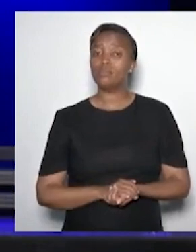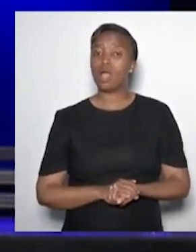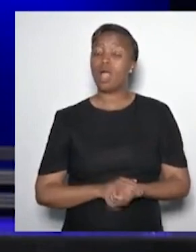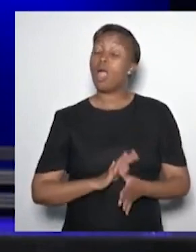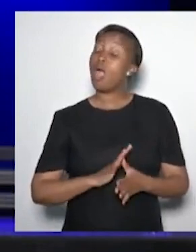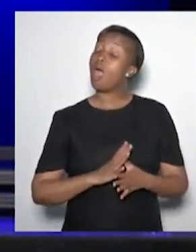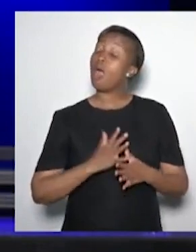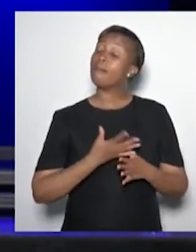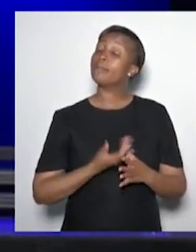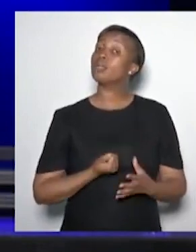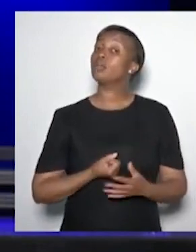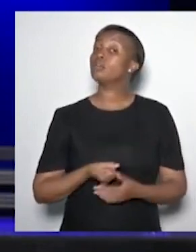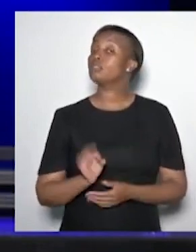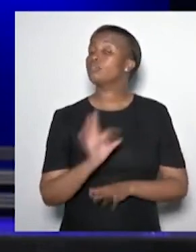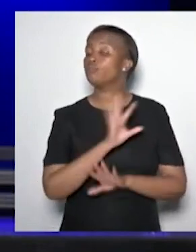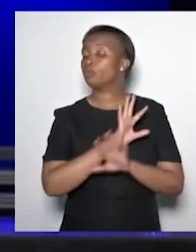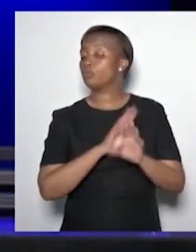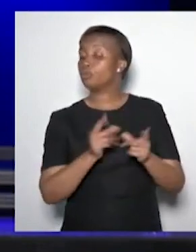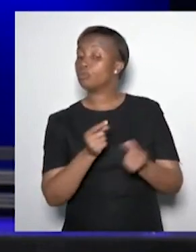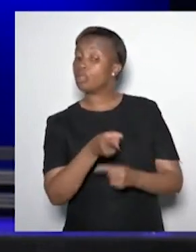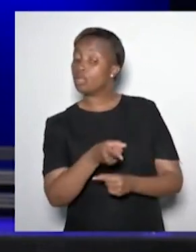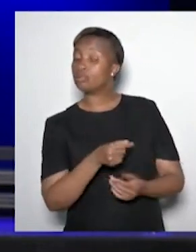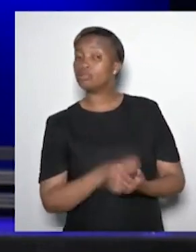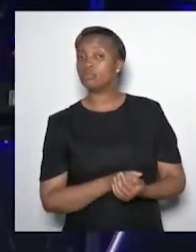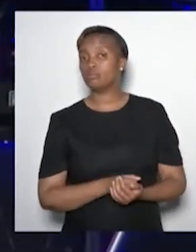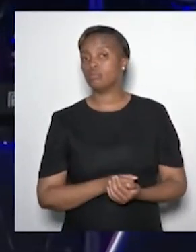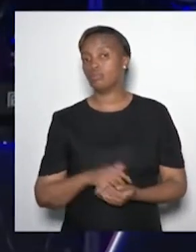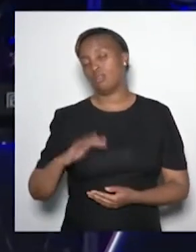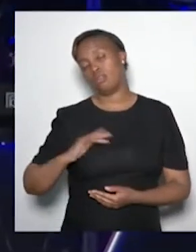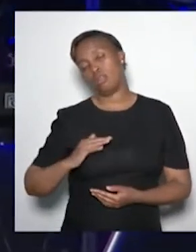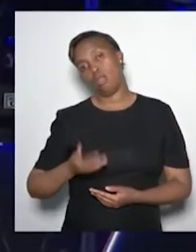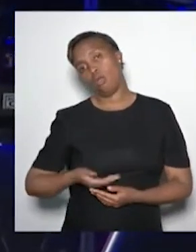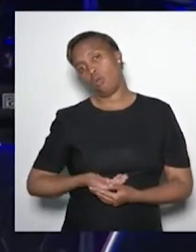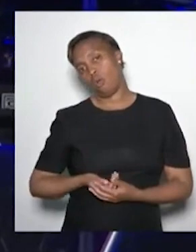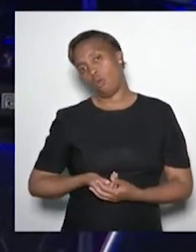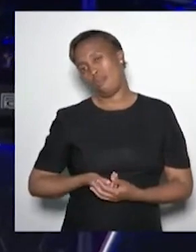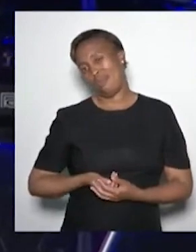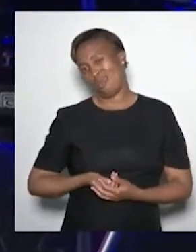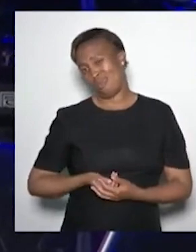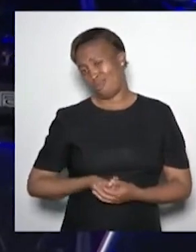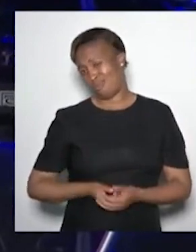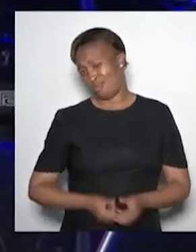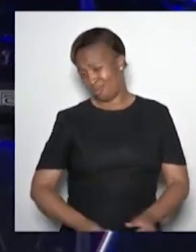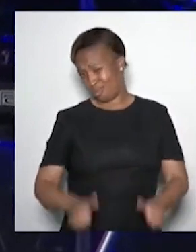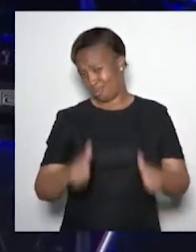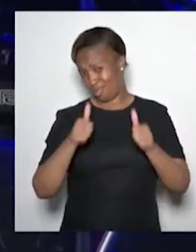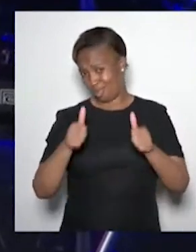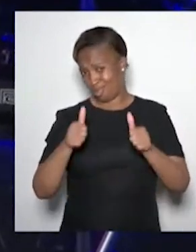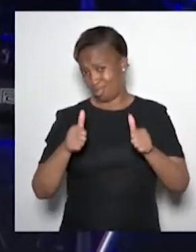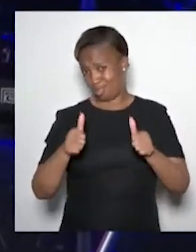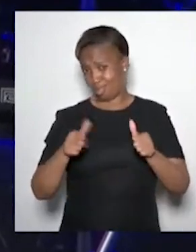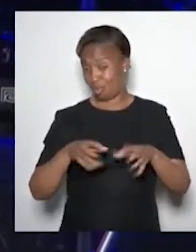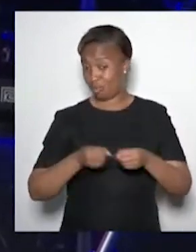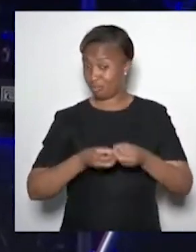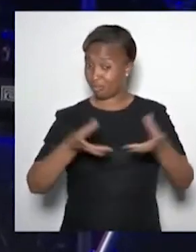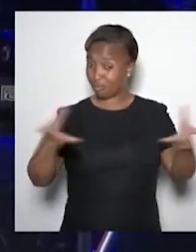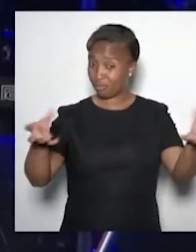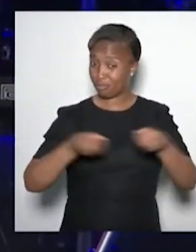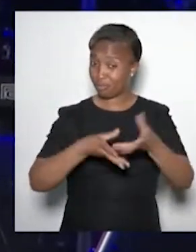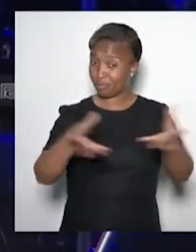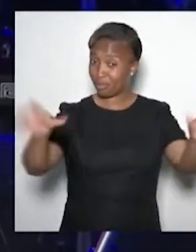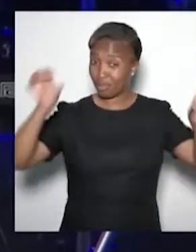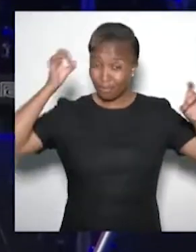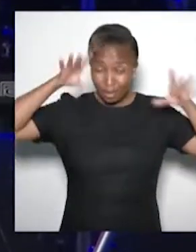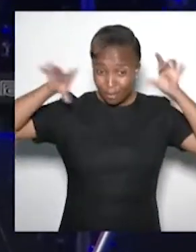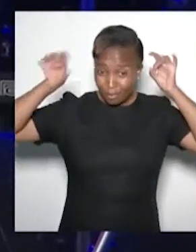Because if we don't do that, women are very good at disseminating information very fast.